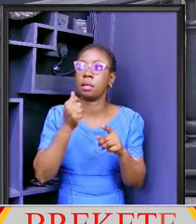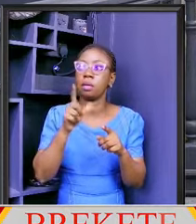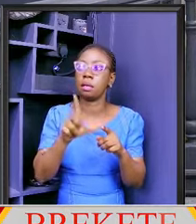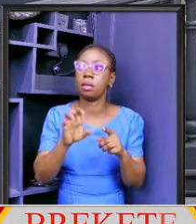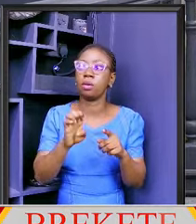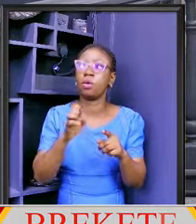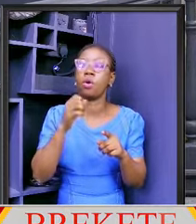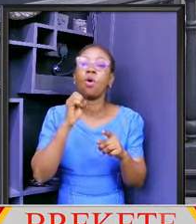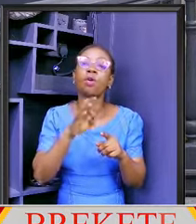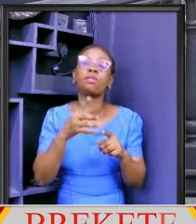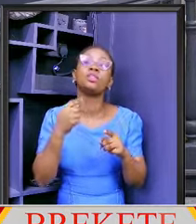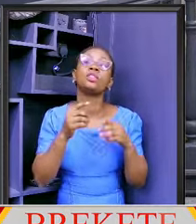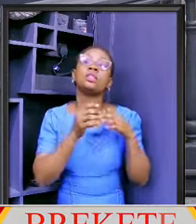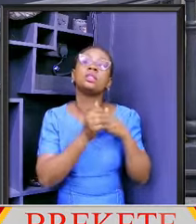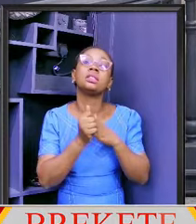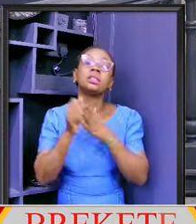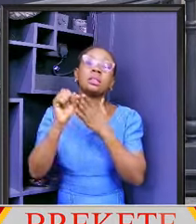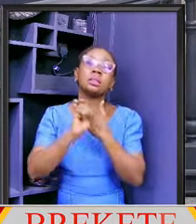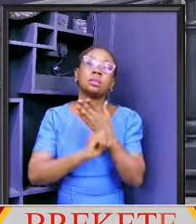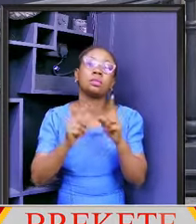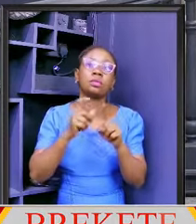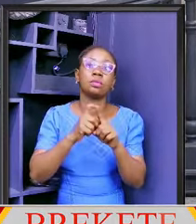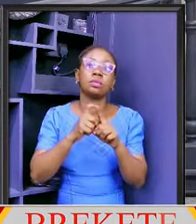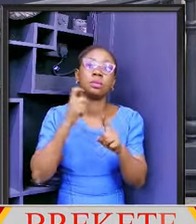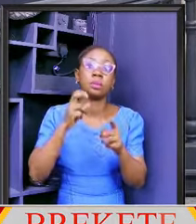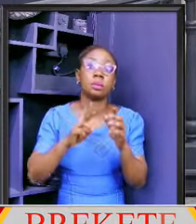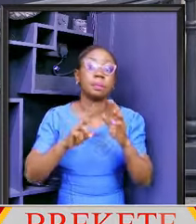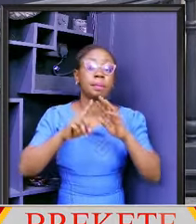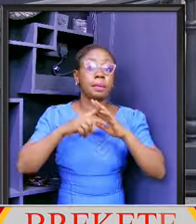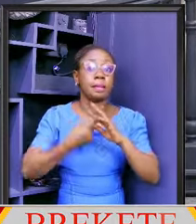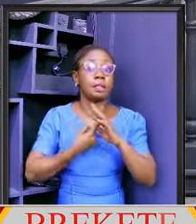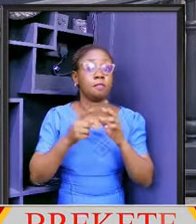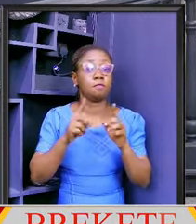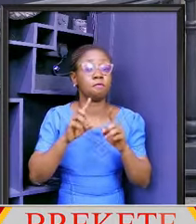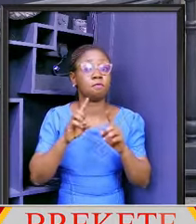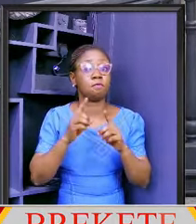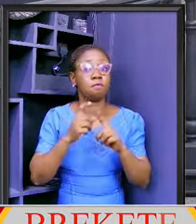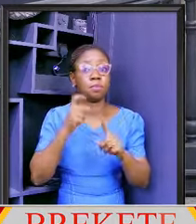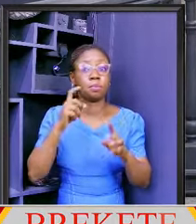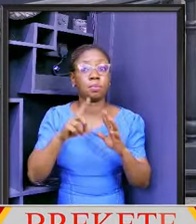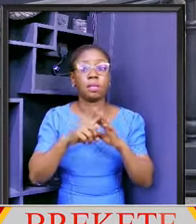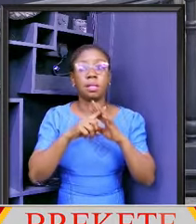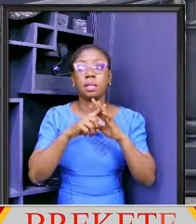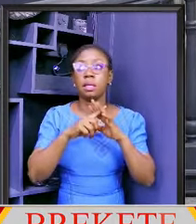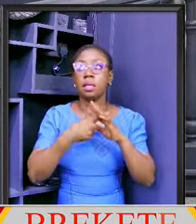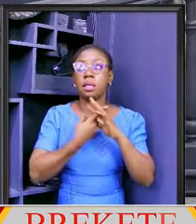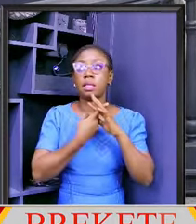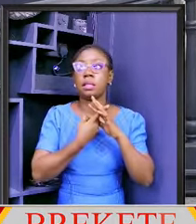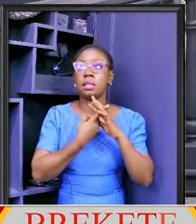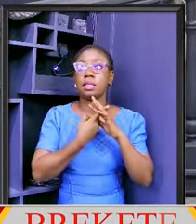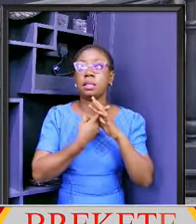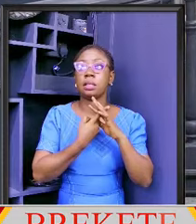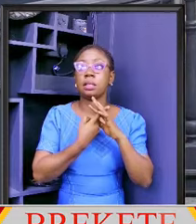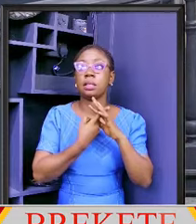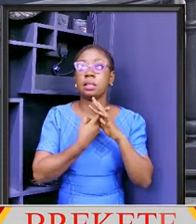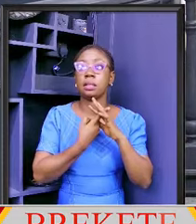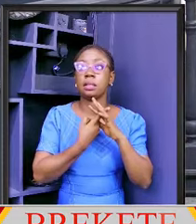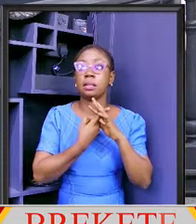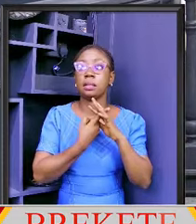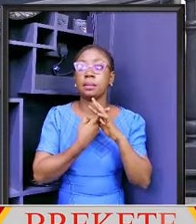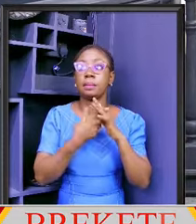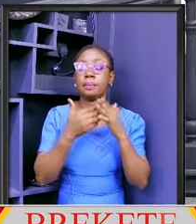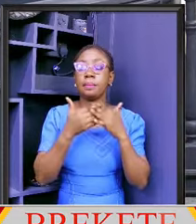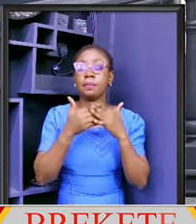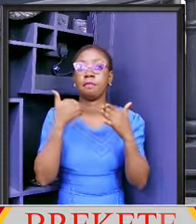unity of the leadership from the beginning. From the onset, the leadership was built on falsehood. Allow